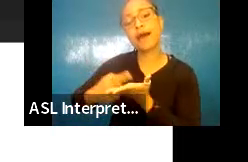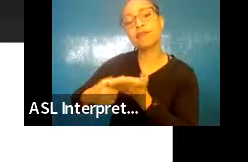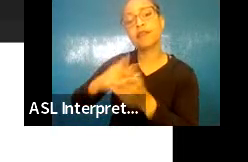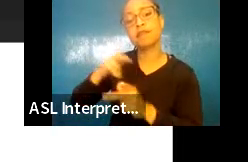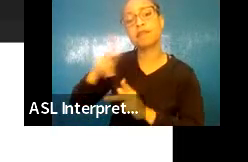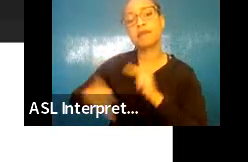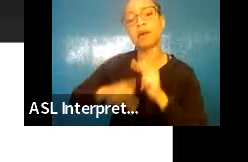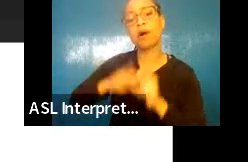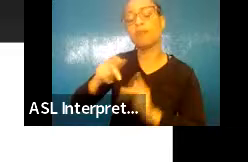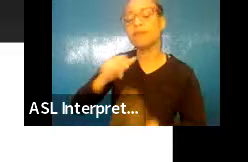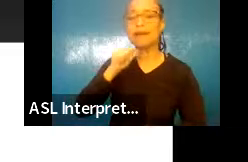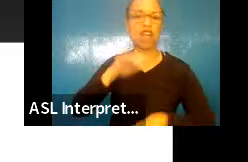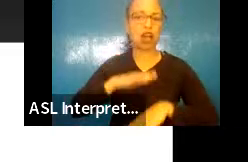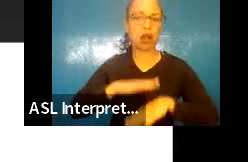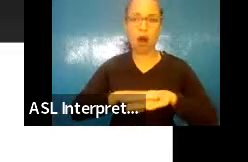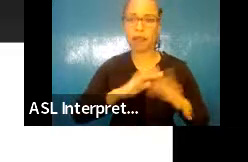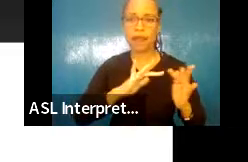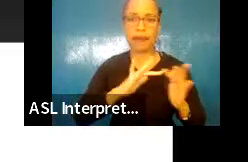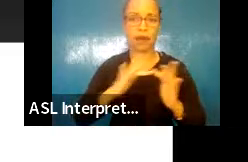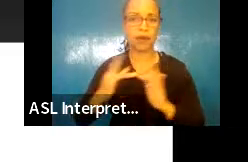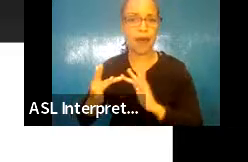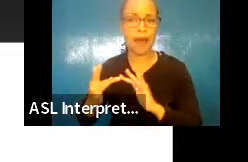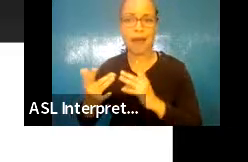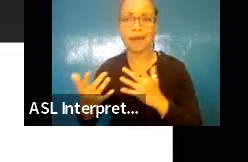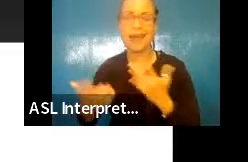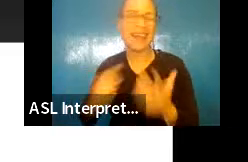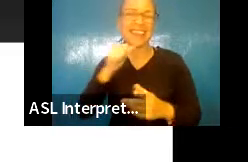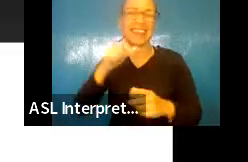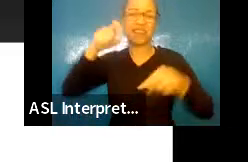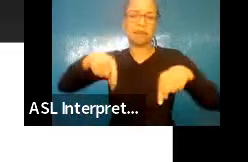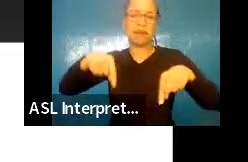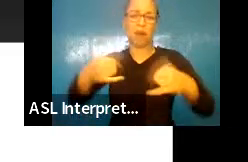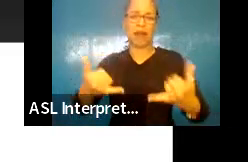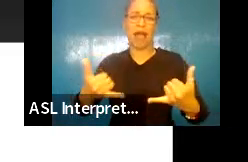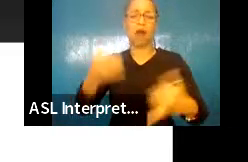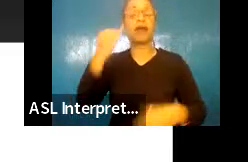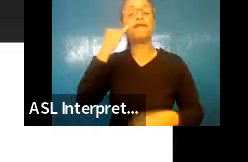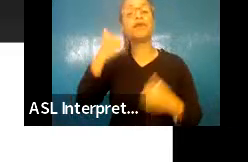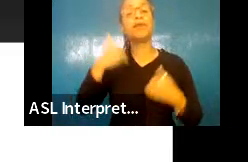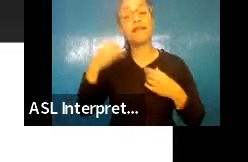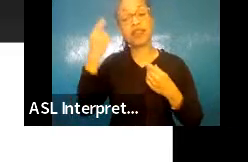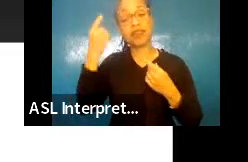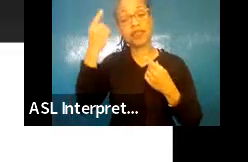it's it doesn't have to be in this group, but certainly if people have thoughts, please share.